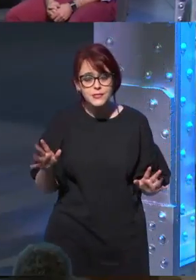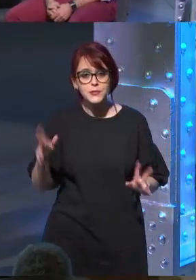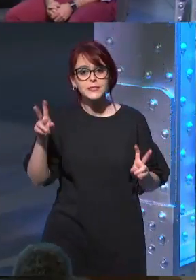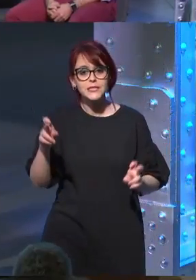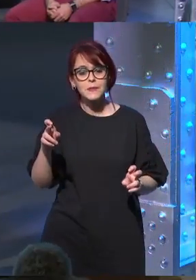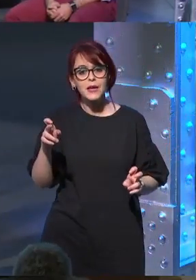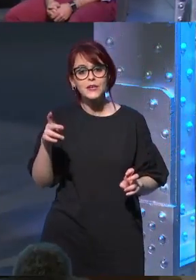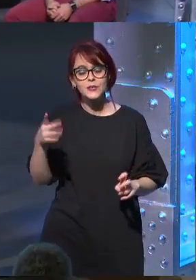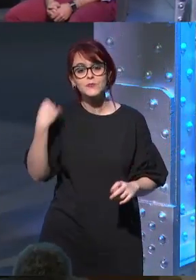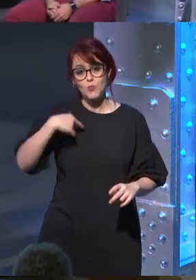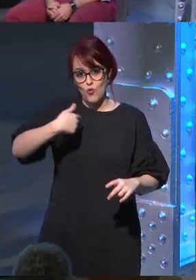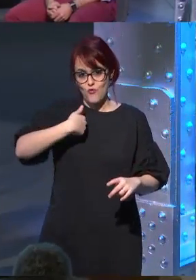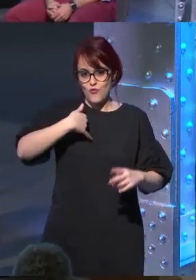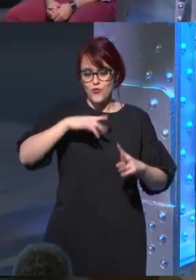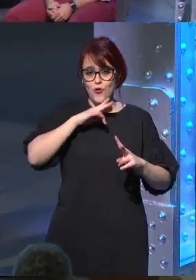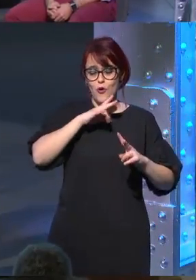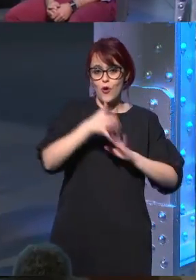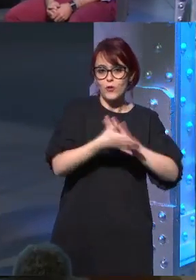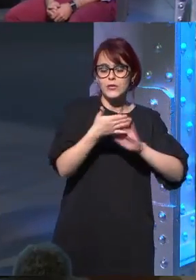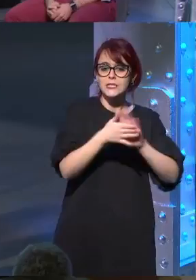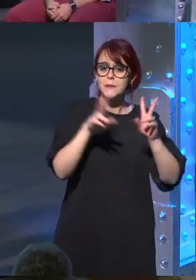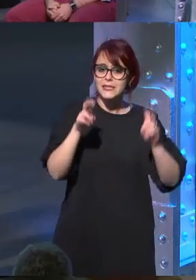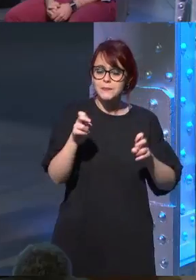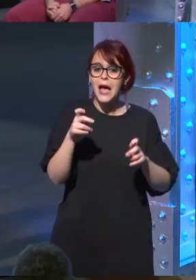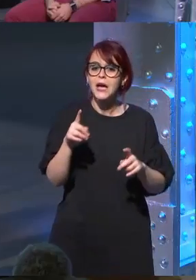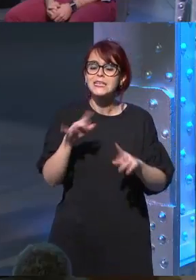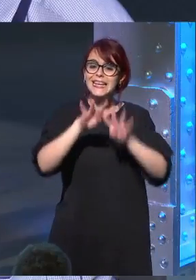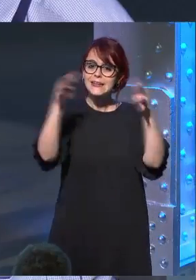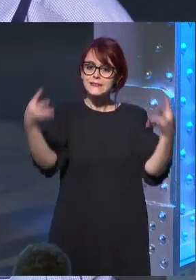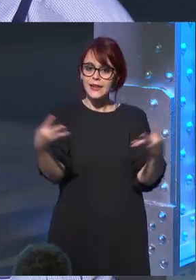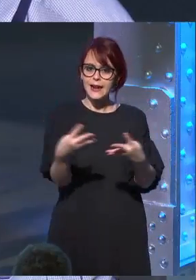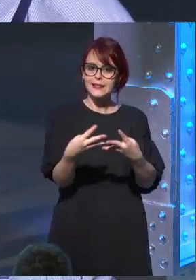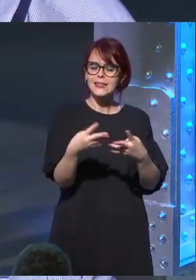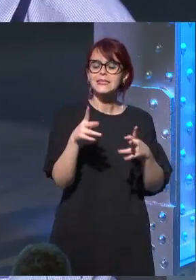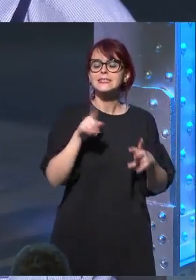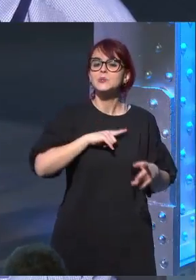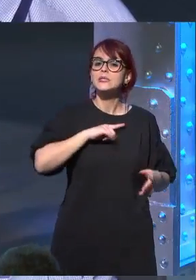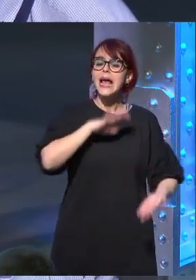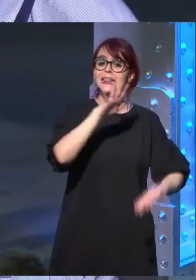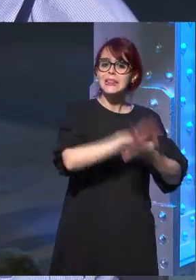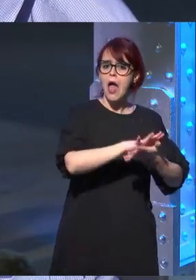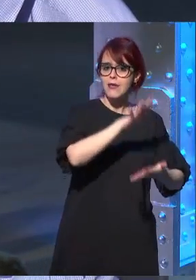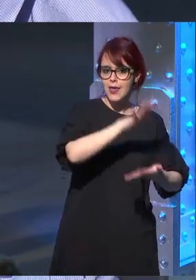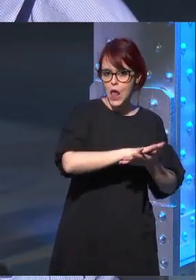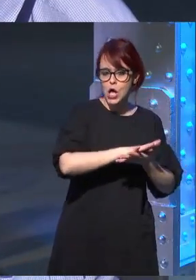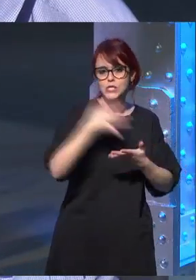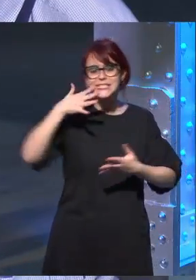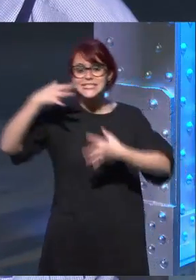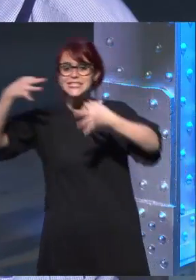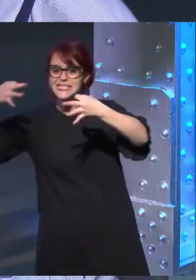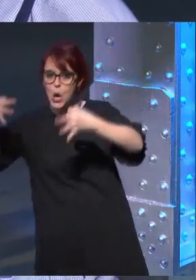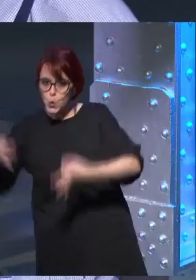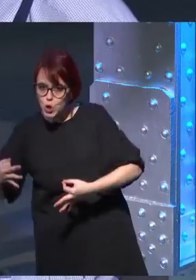as they feel? Well, it's just I'm going to put a nuance. I mean, it's not the same